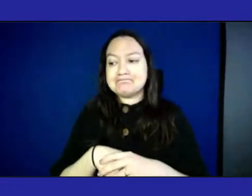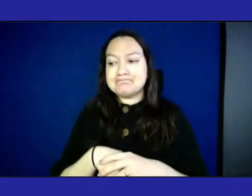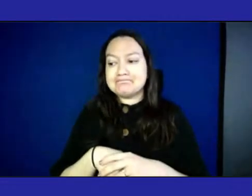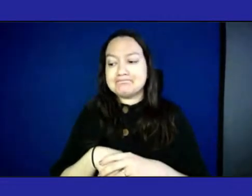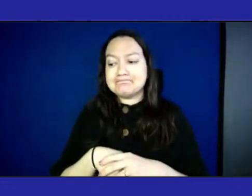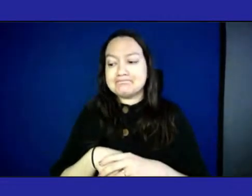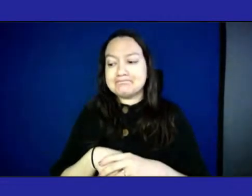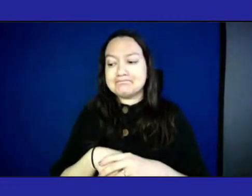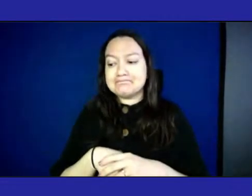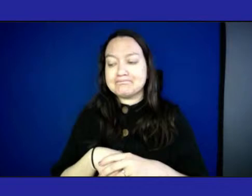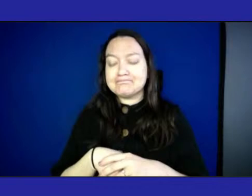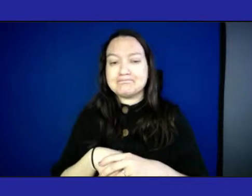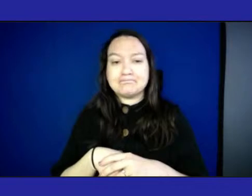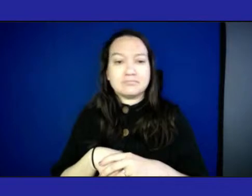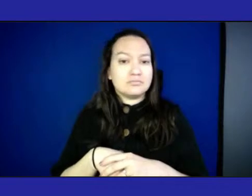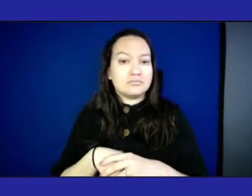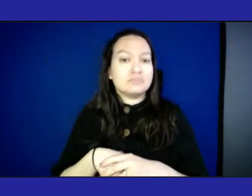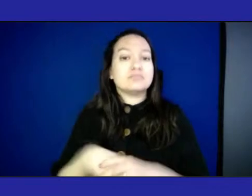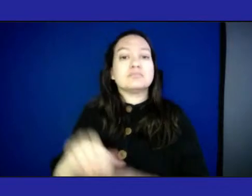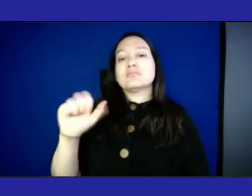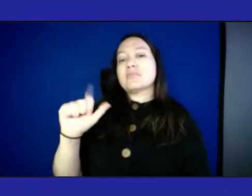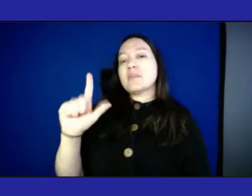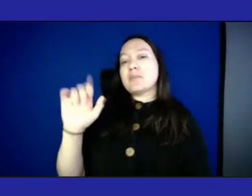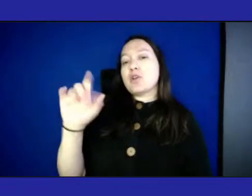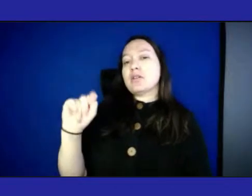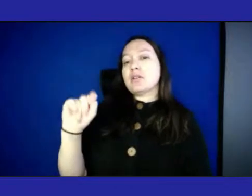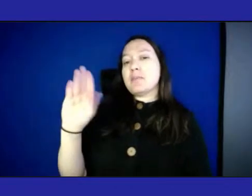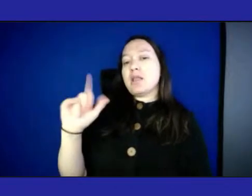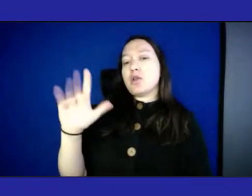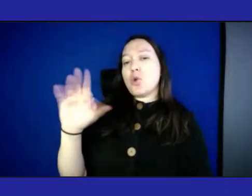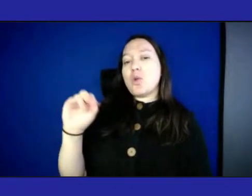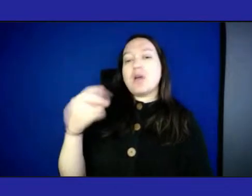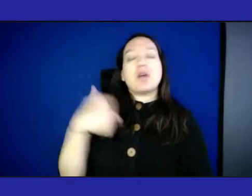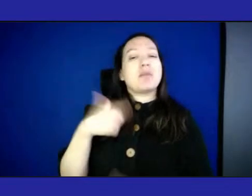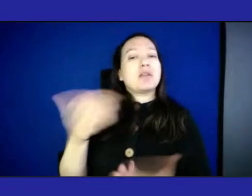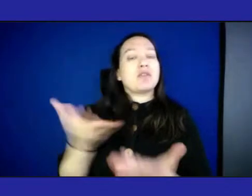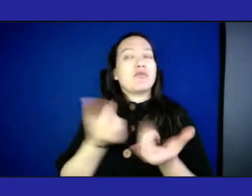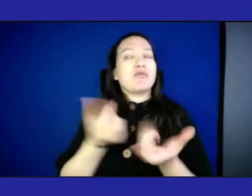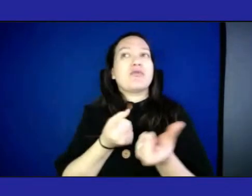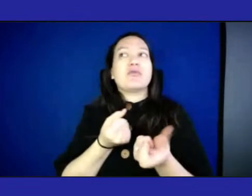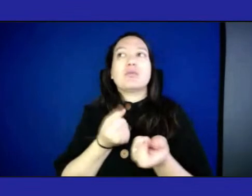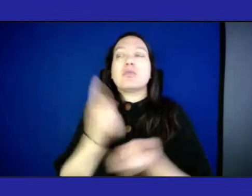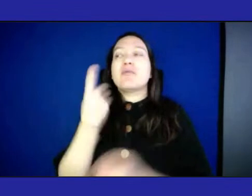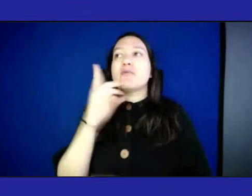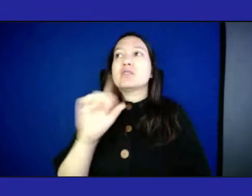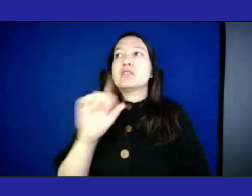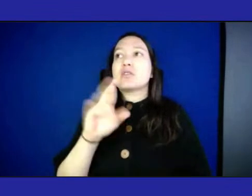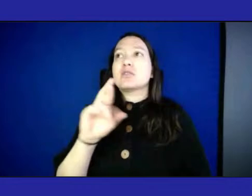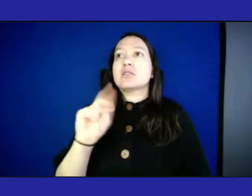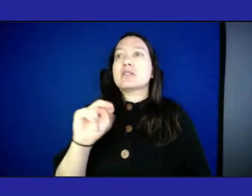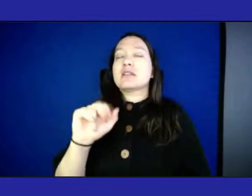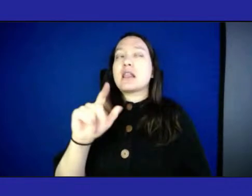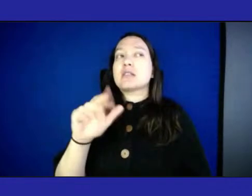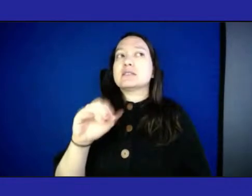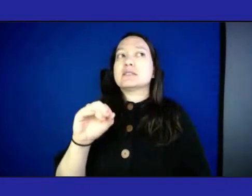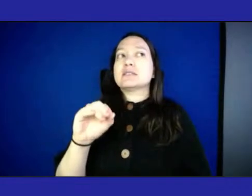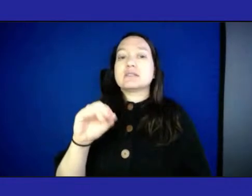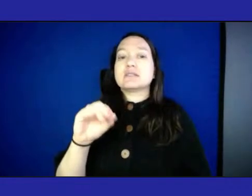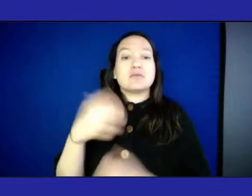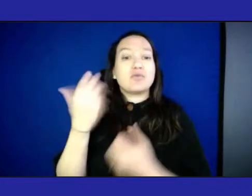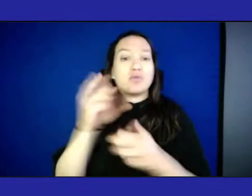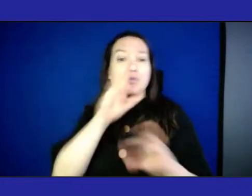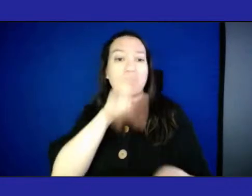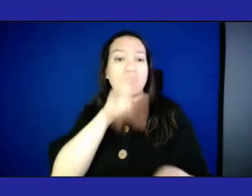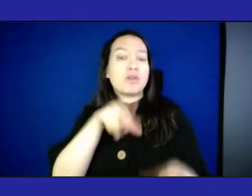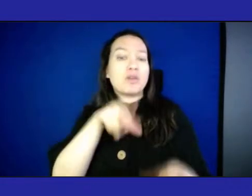report. My name is Albert Bolaro. I'm here for Dr. Natalia Sinias, here to report on several slides, but we